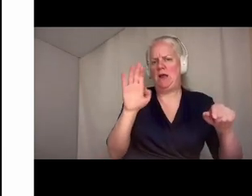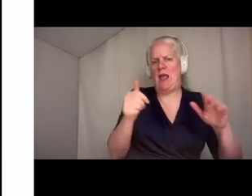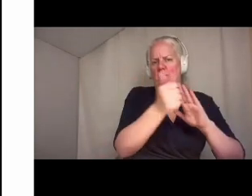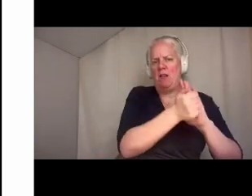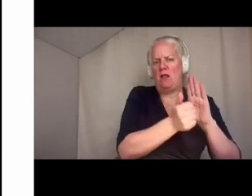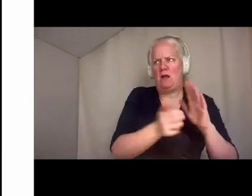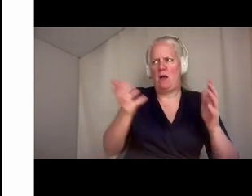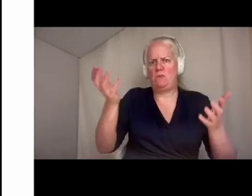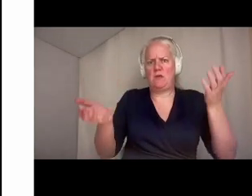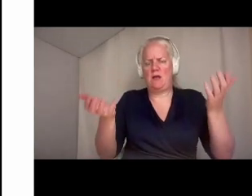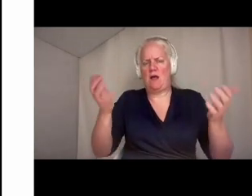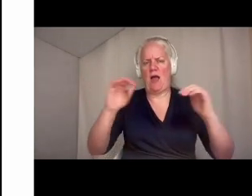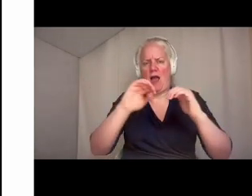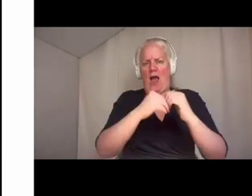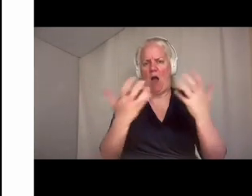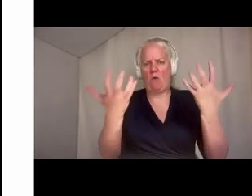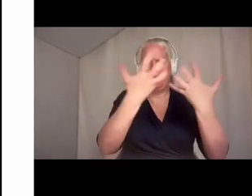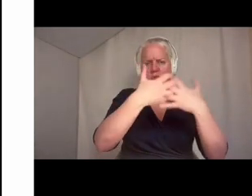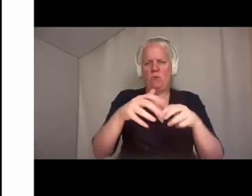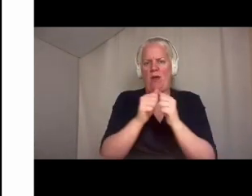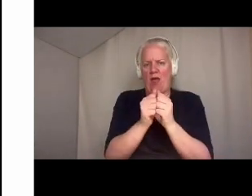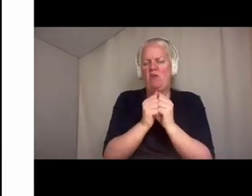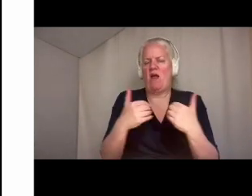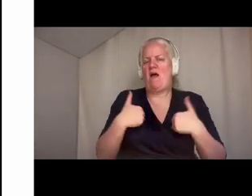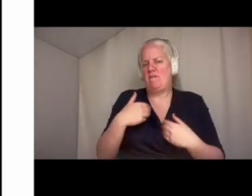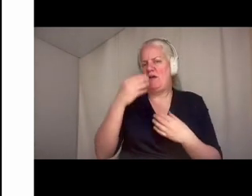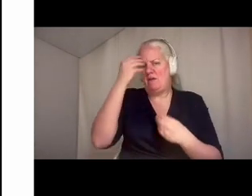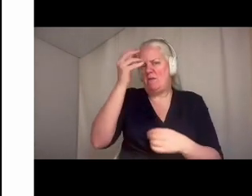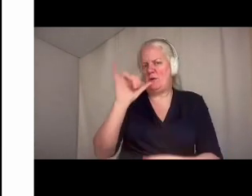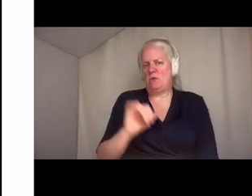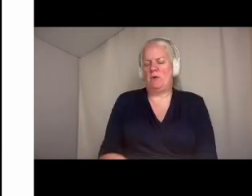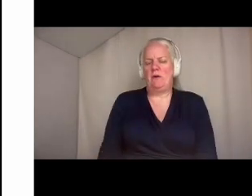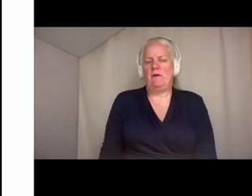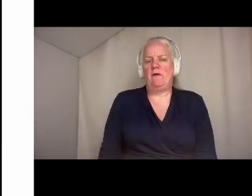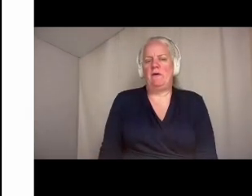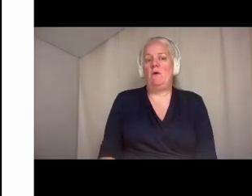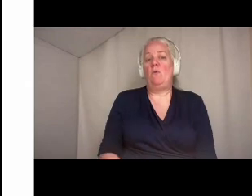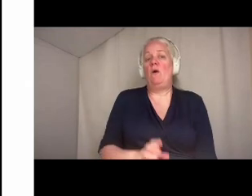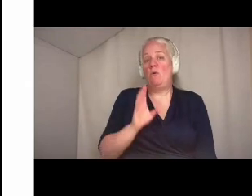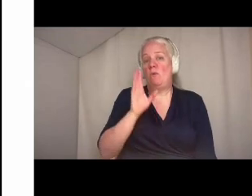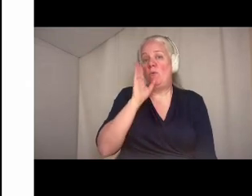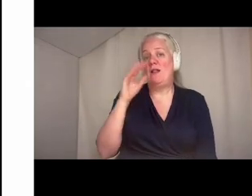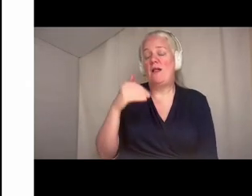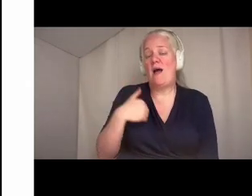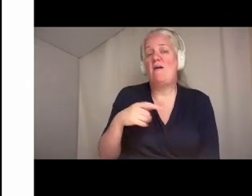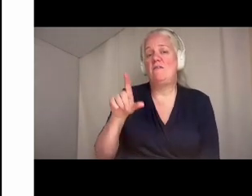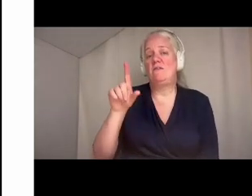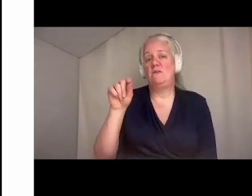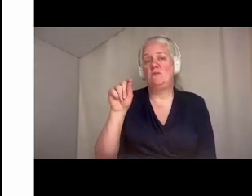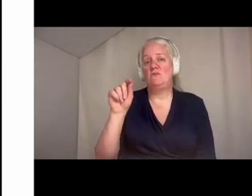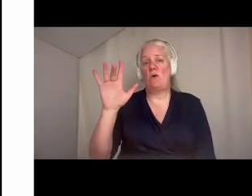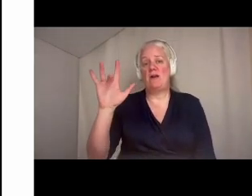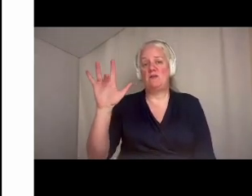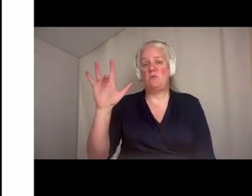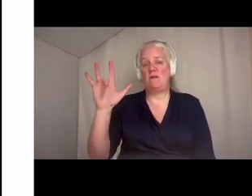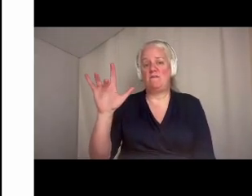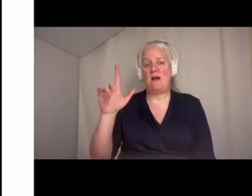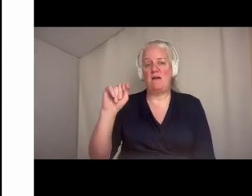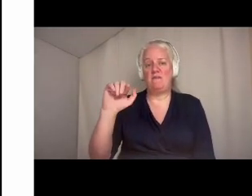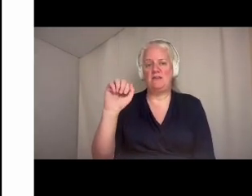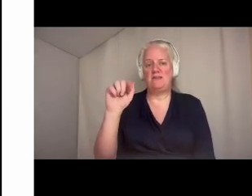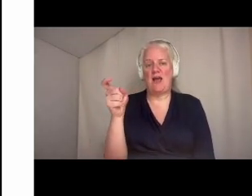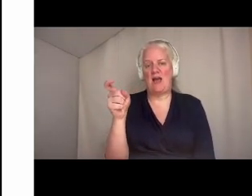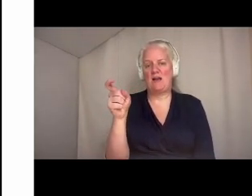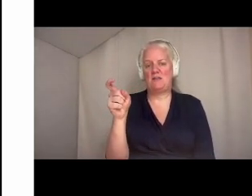supplement them nicely. And we will have 2025 tax facts. It's going to